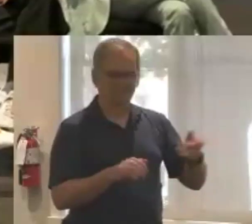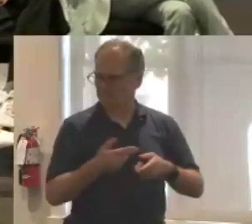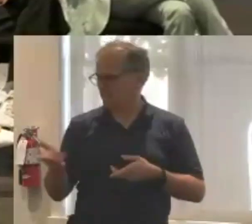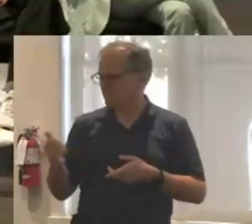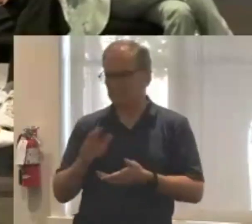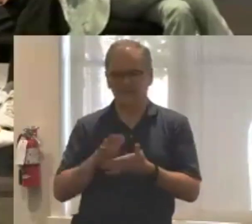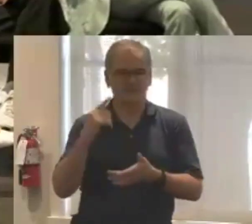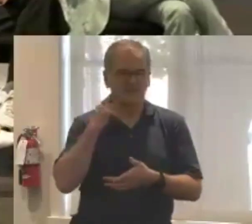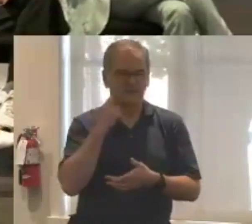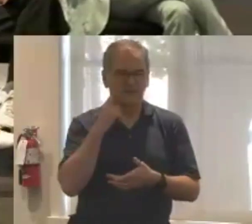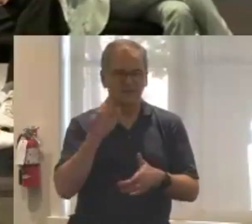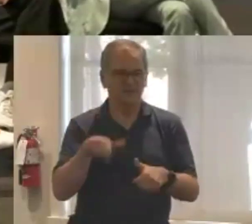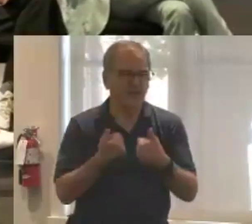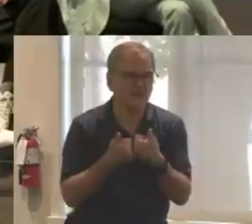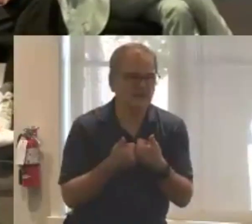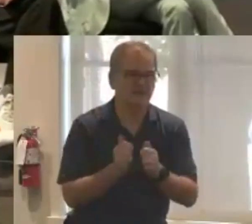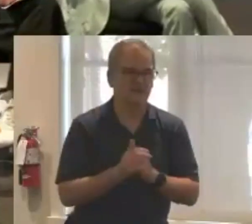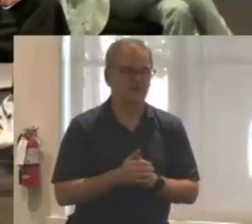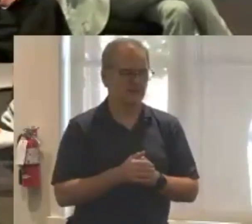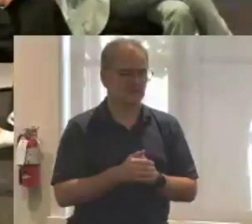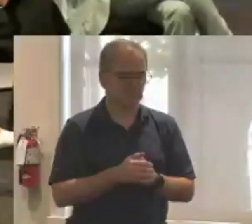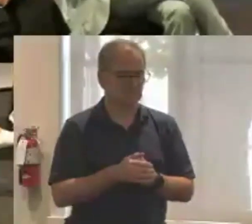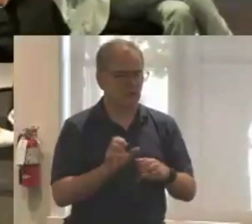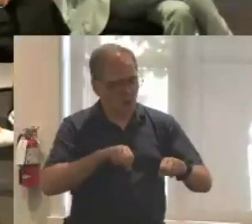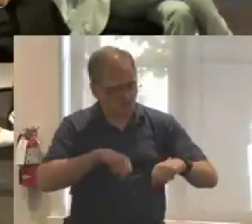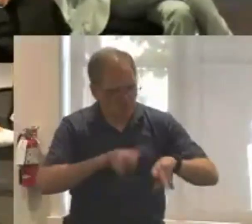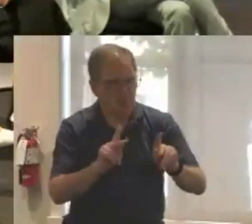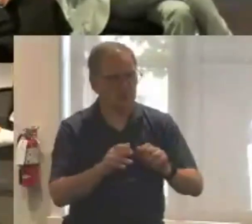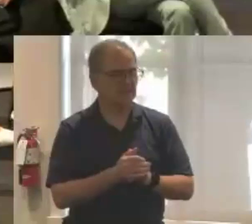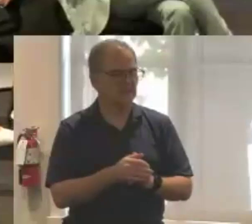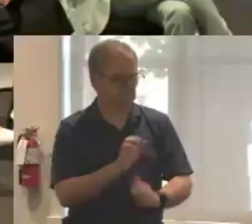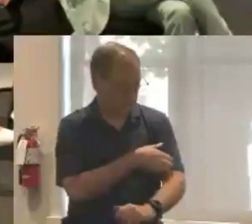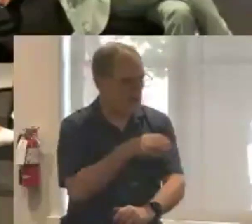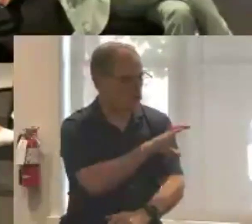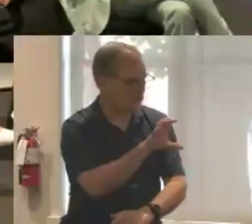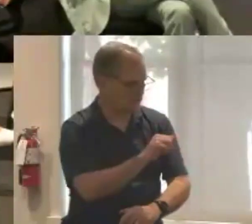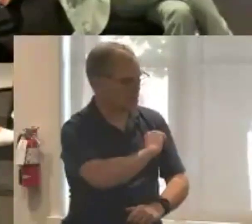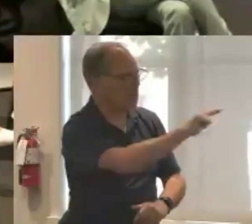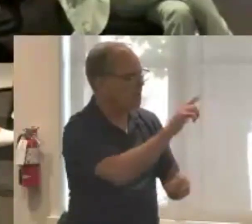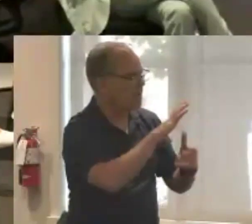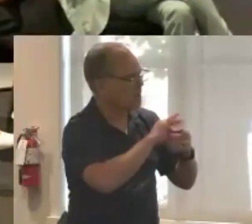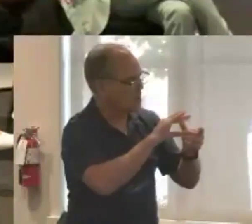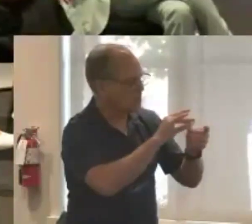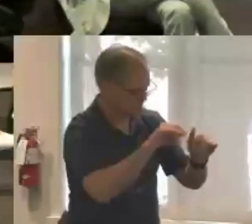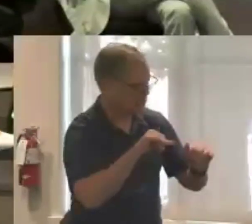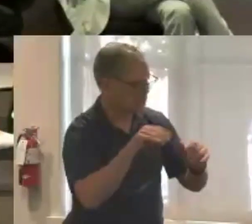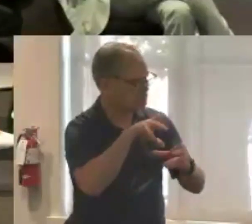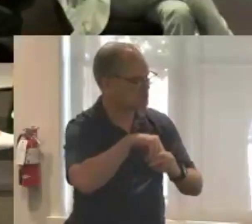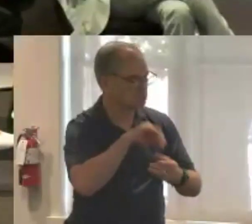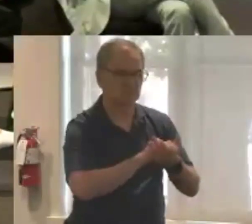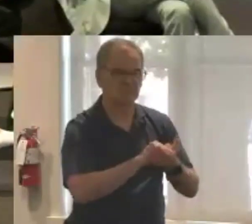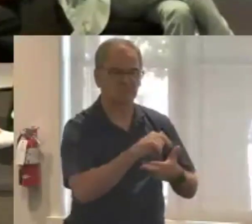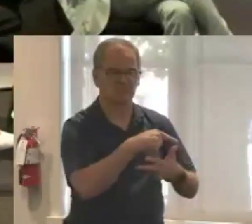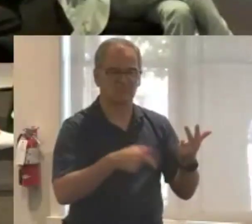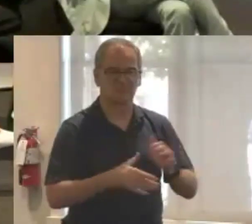and empowerment is the main focus in almost all organization. Thank you. And the